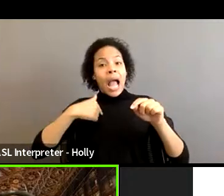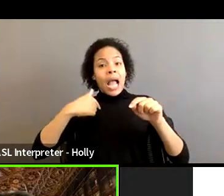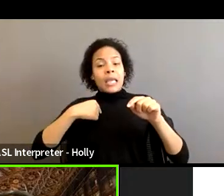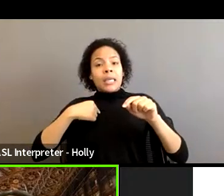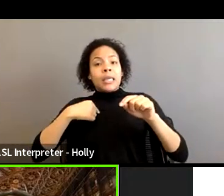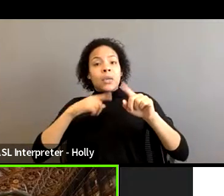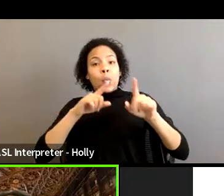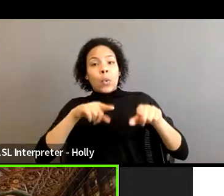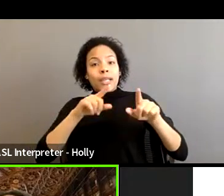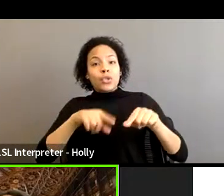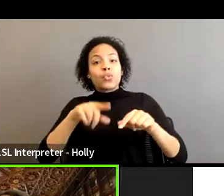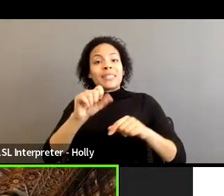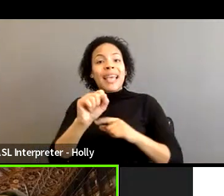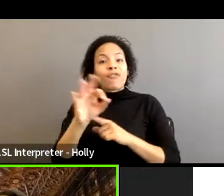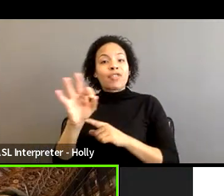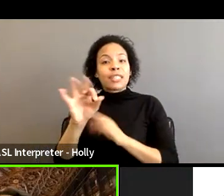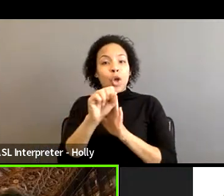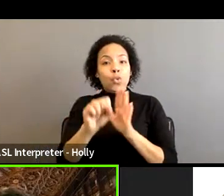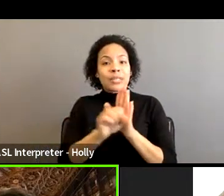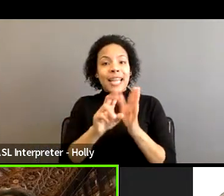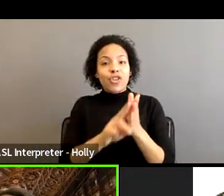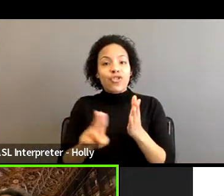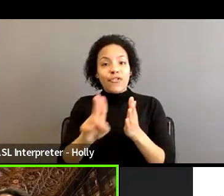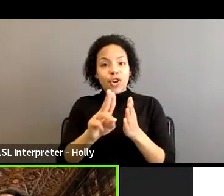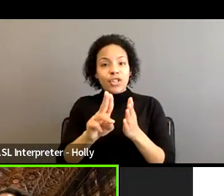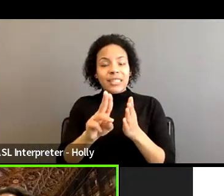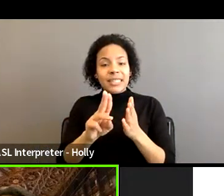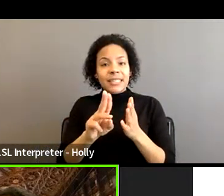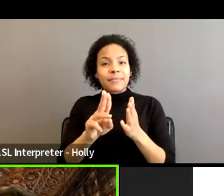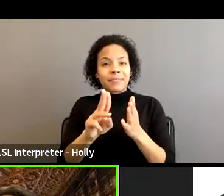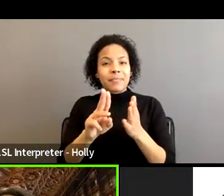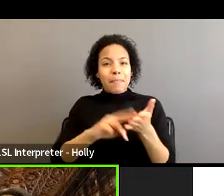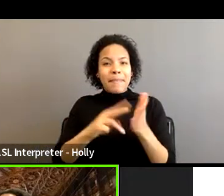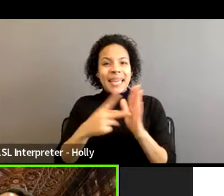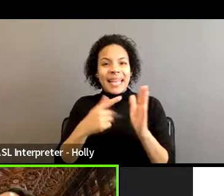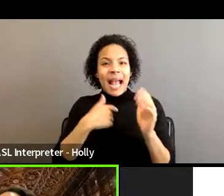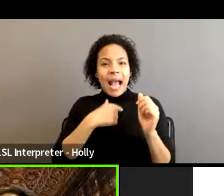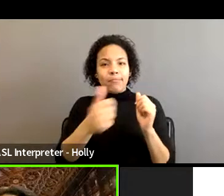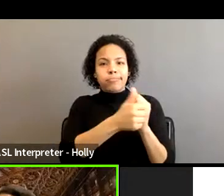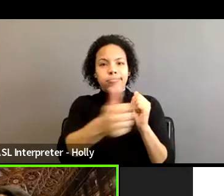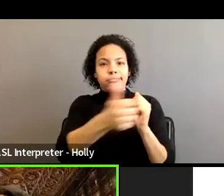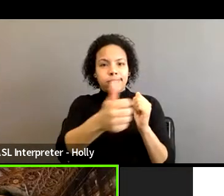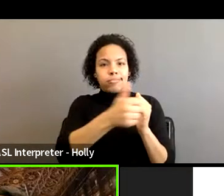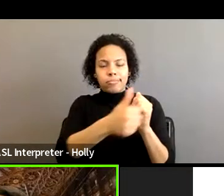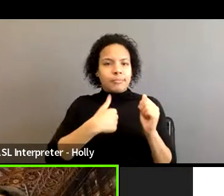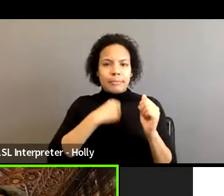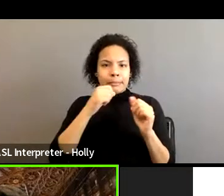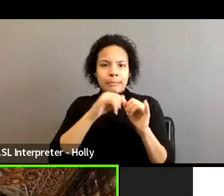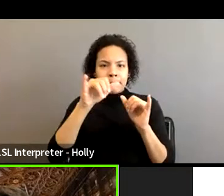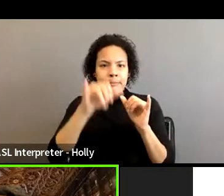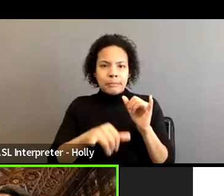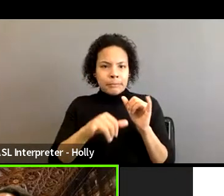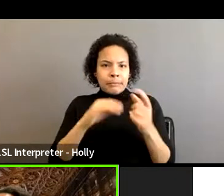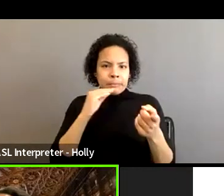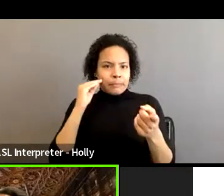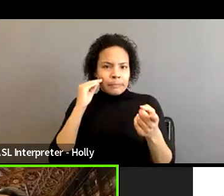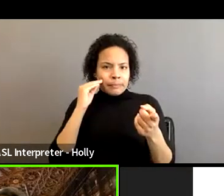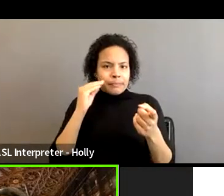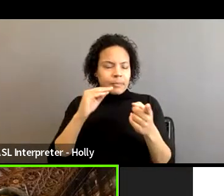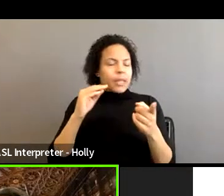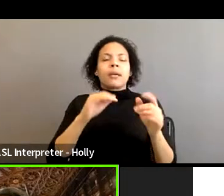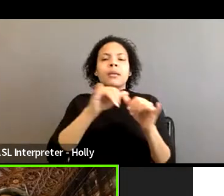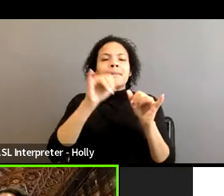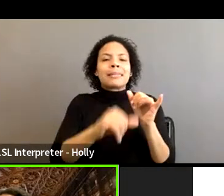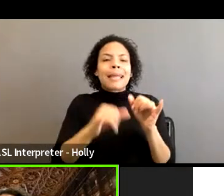an institution that gives you teeth, as Corey mentioned, highlights the fact that you belong there,